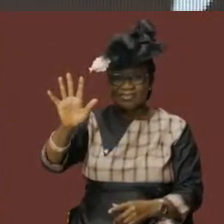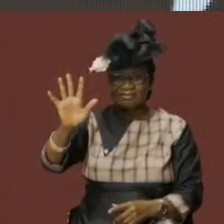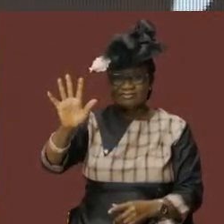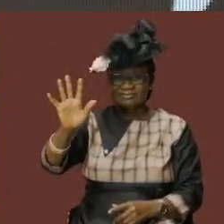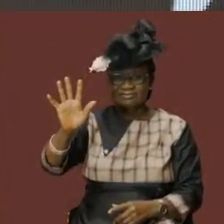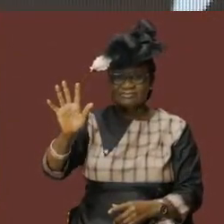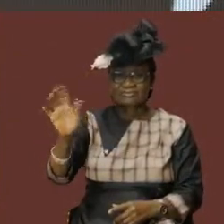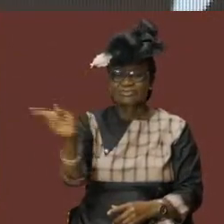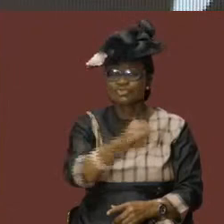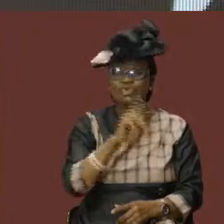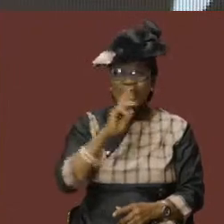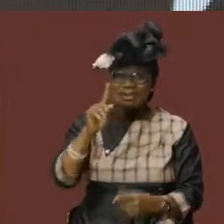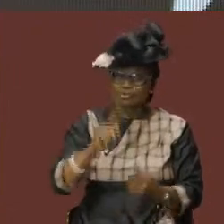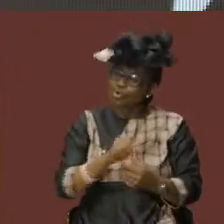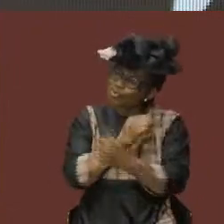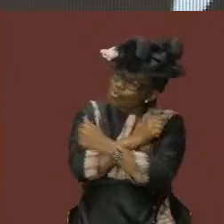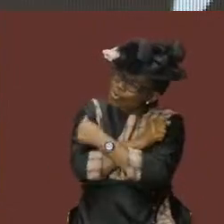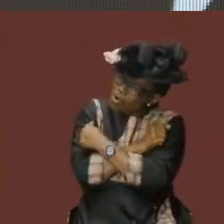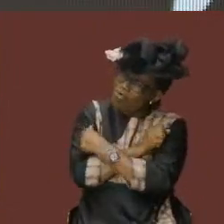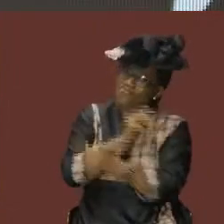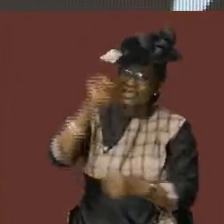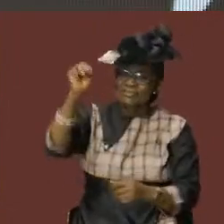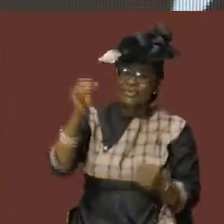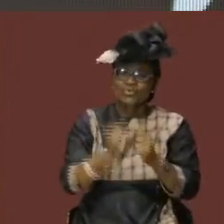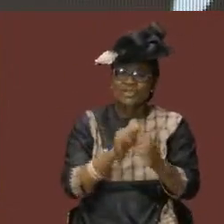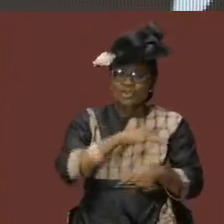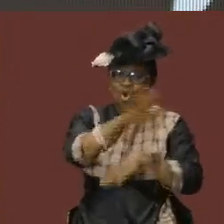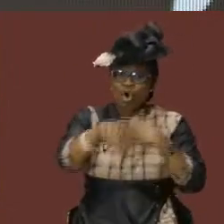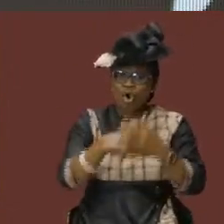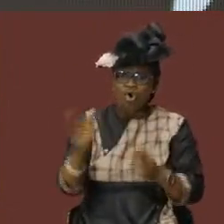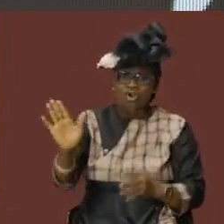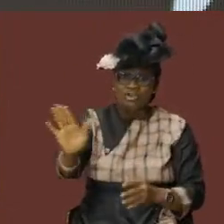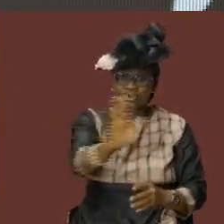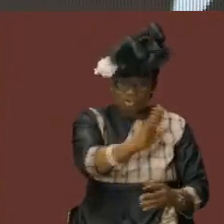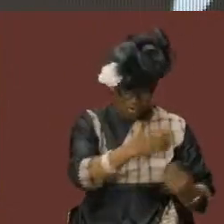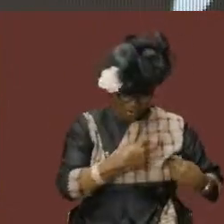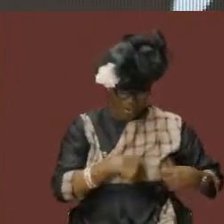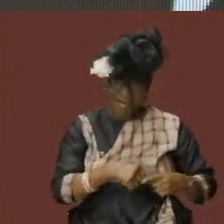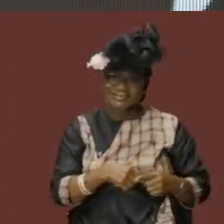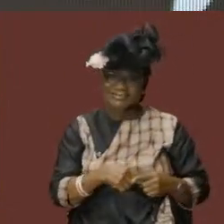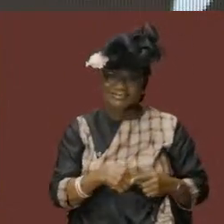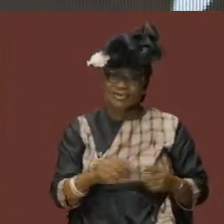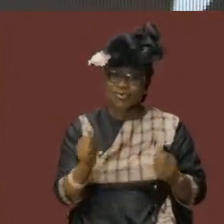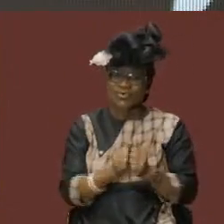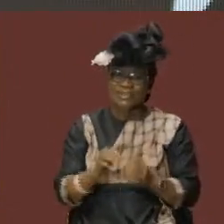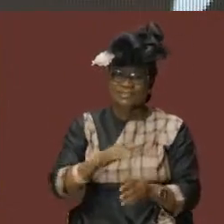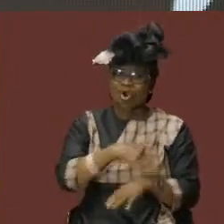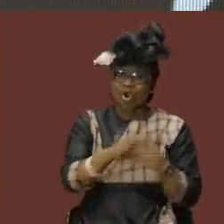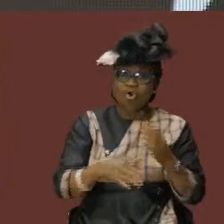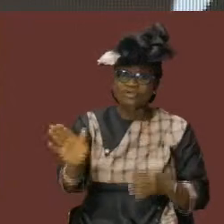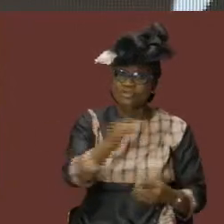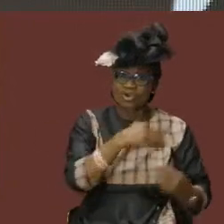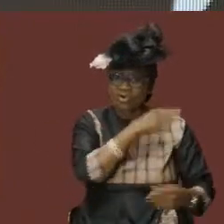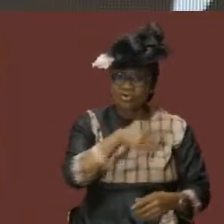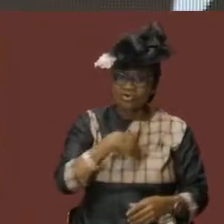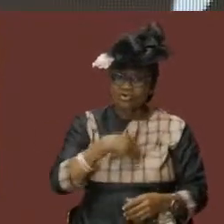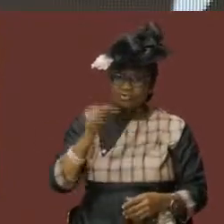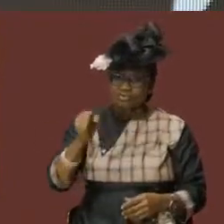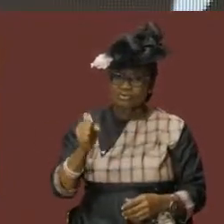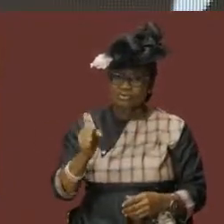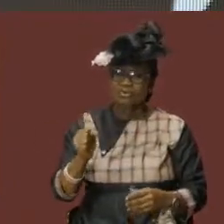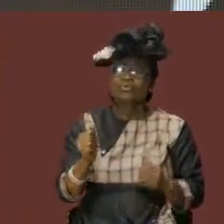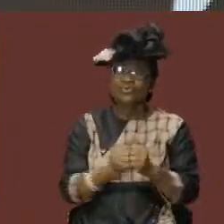5, you are to love him with all your heart, with all your soul, with all your